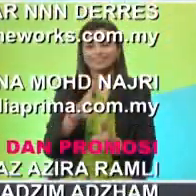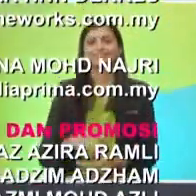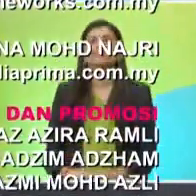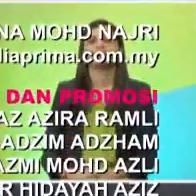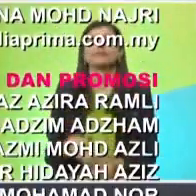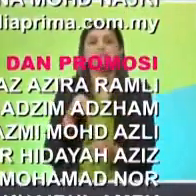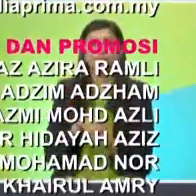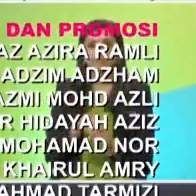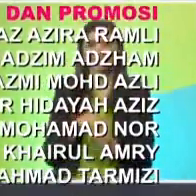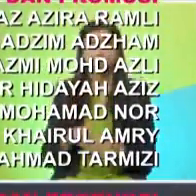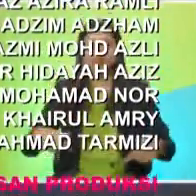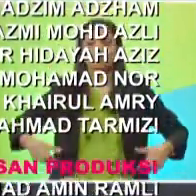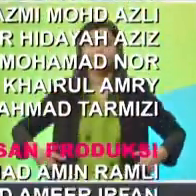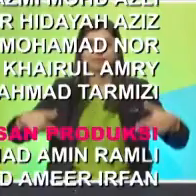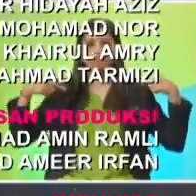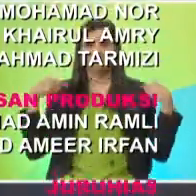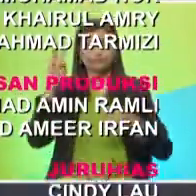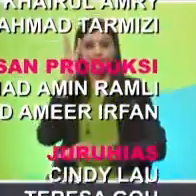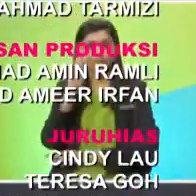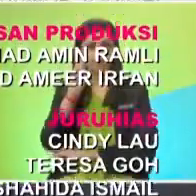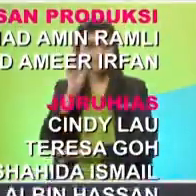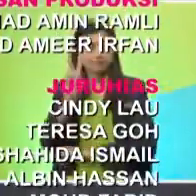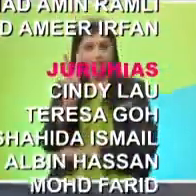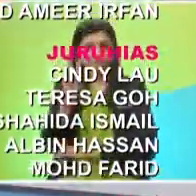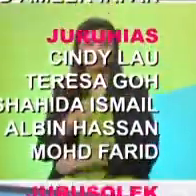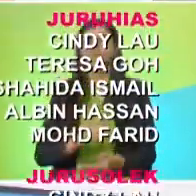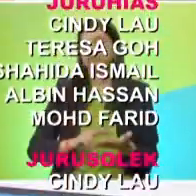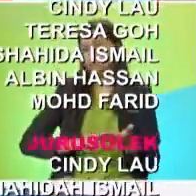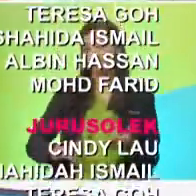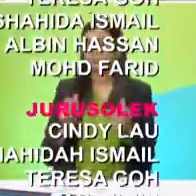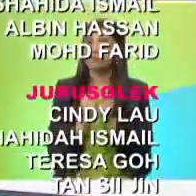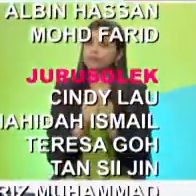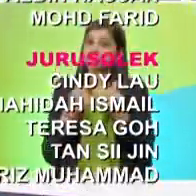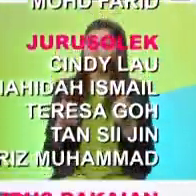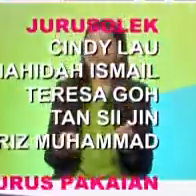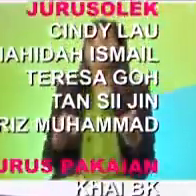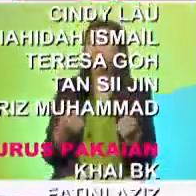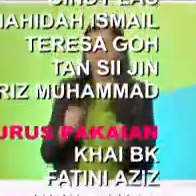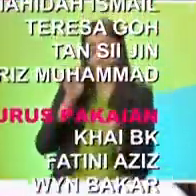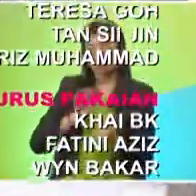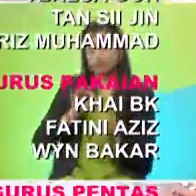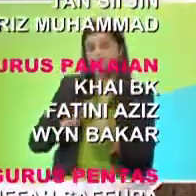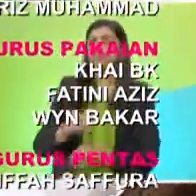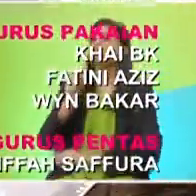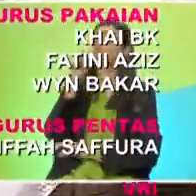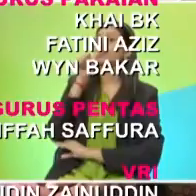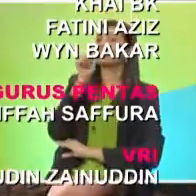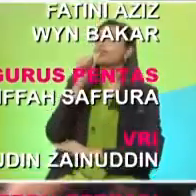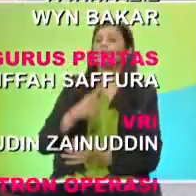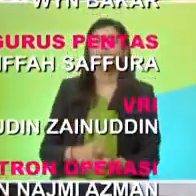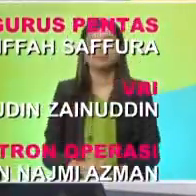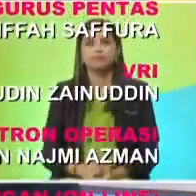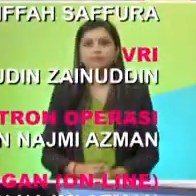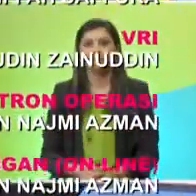It smells great. In the living room, you can watch TV, read the newspaper, or have some tea.